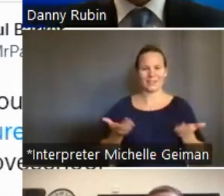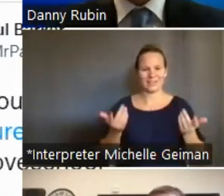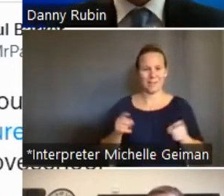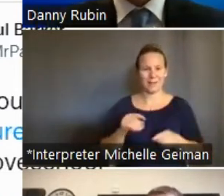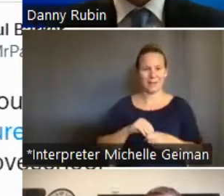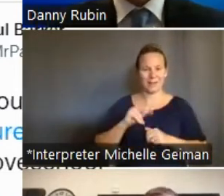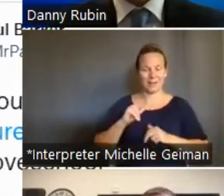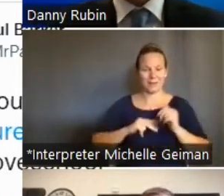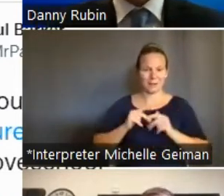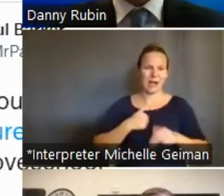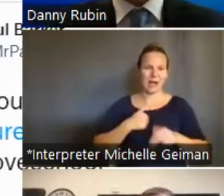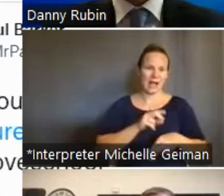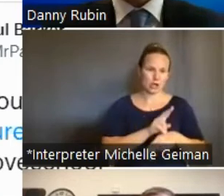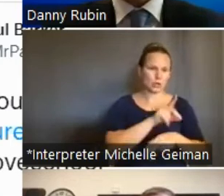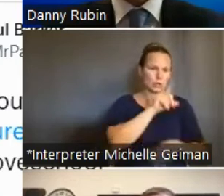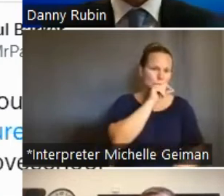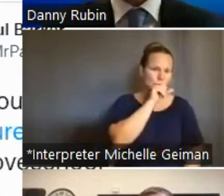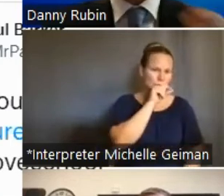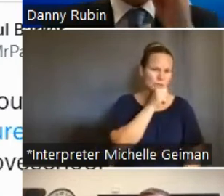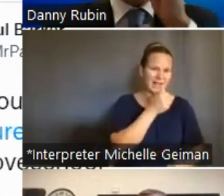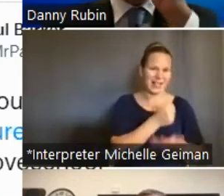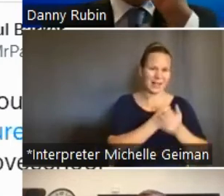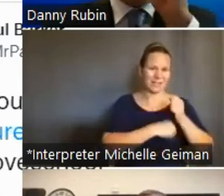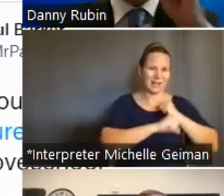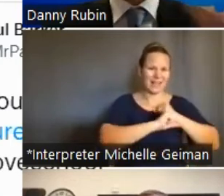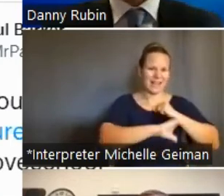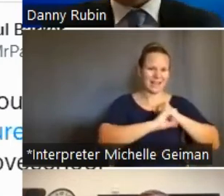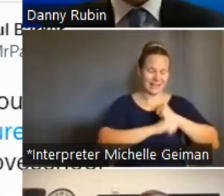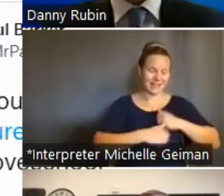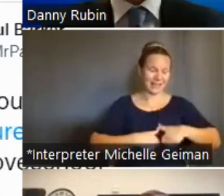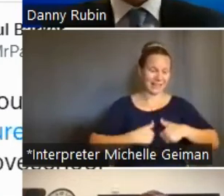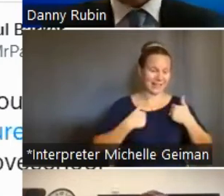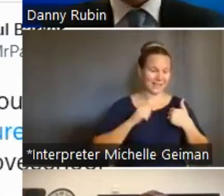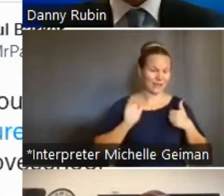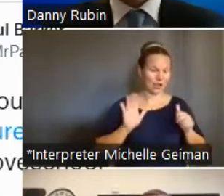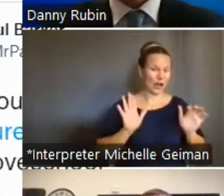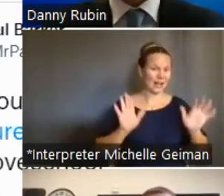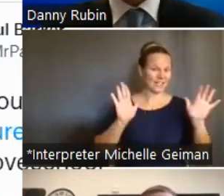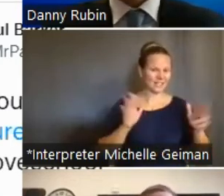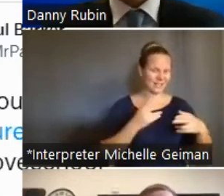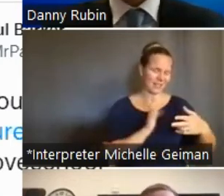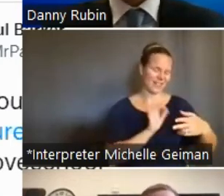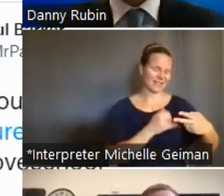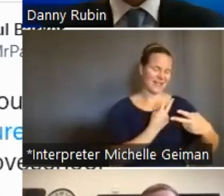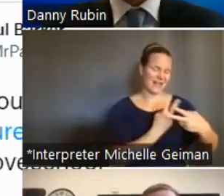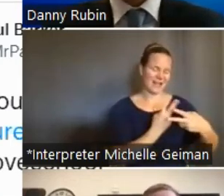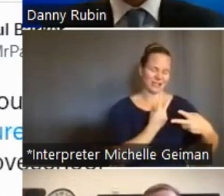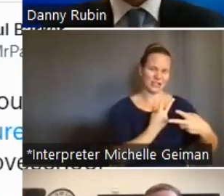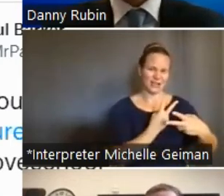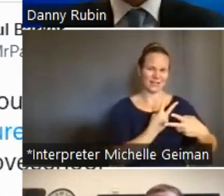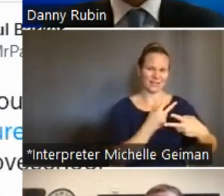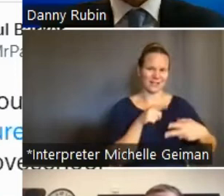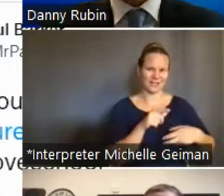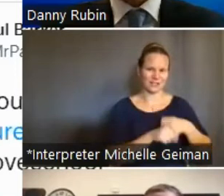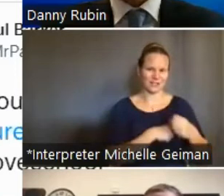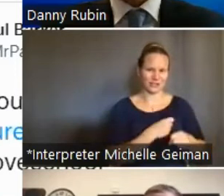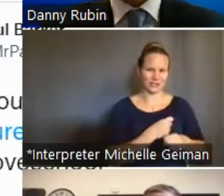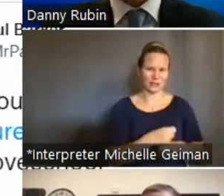I use Twitter to help advertise that. You got to live your excellence, right? That's kind of our hashtag this year. And you have to try